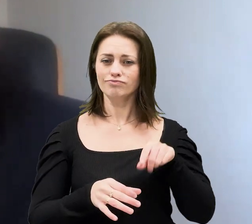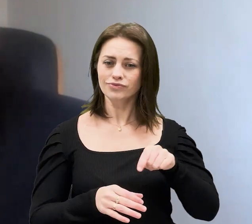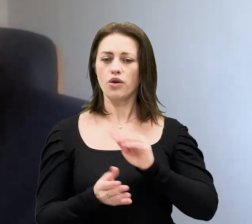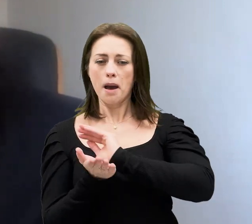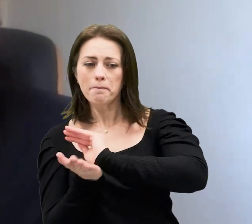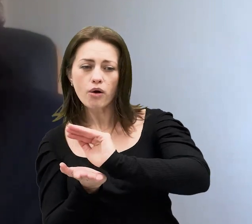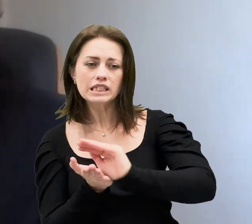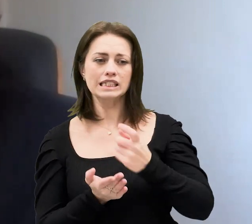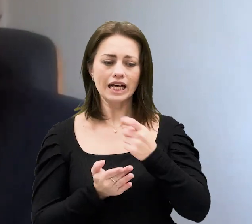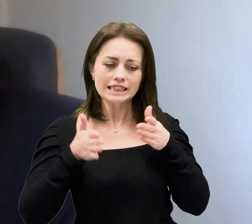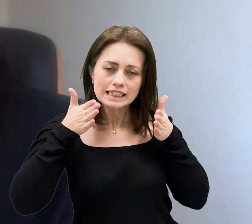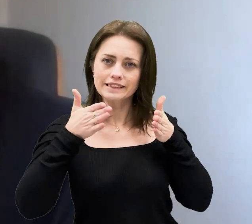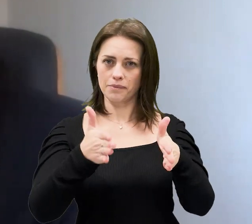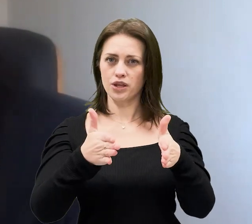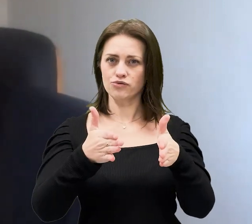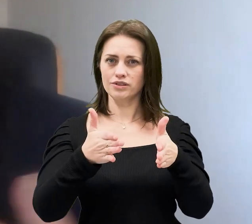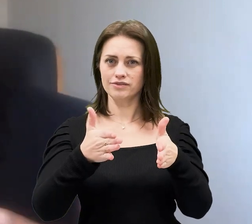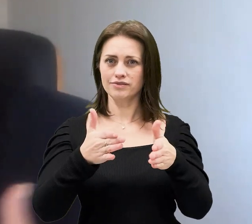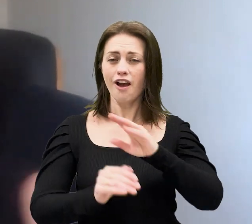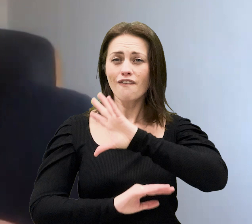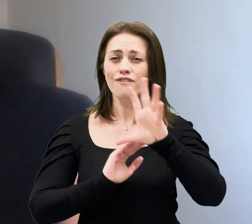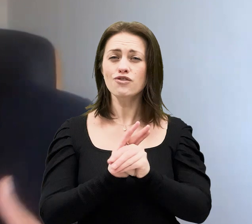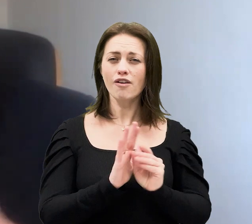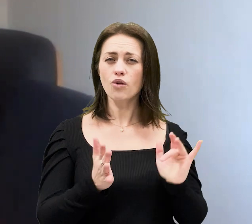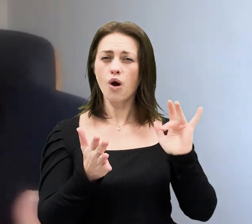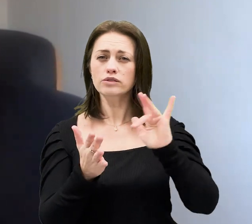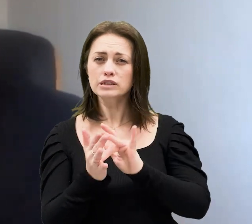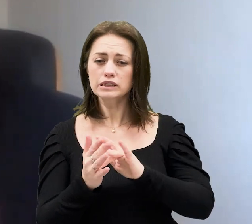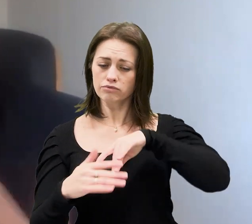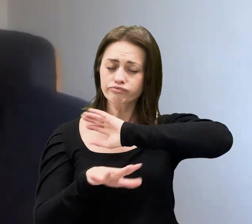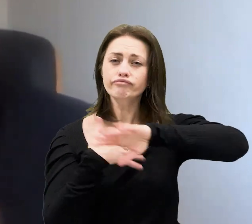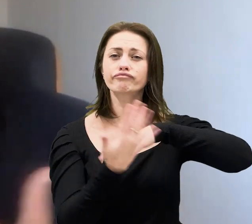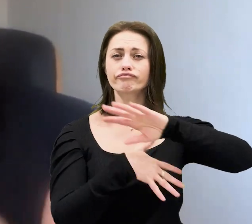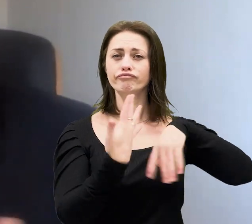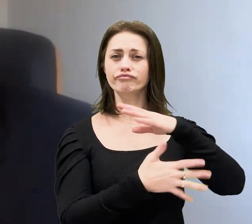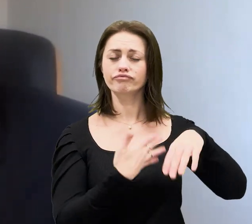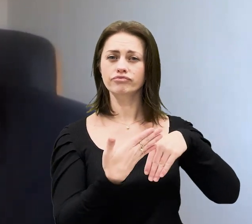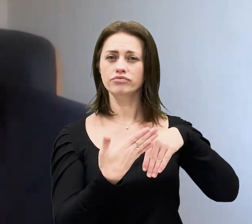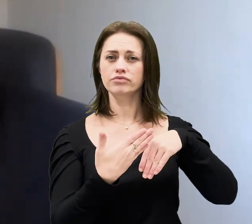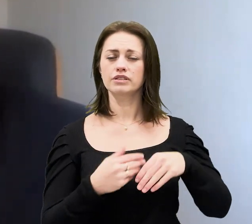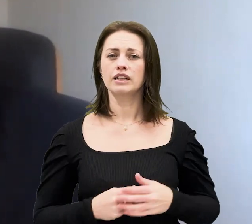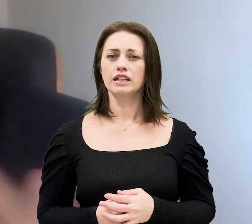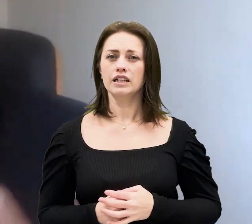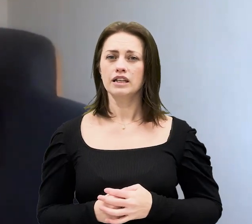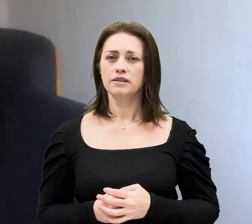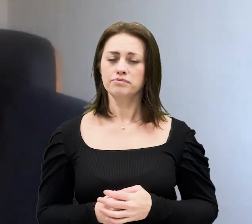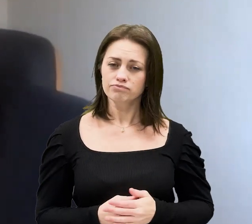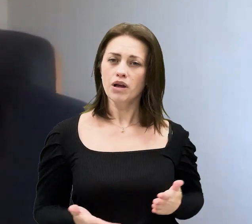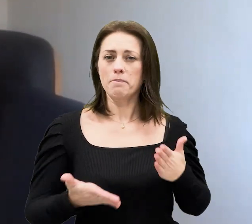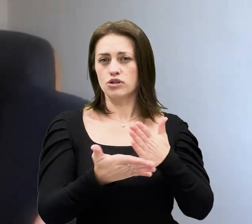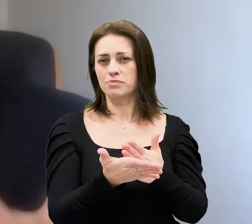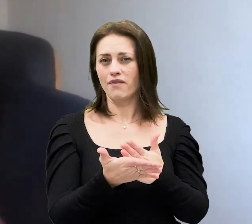that's the message I would like to focus on. So all of these goals are kind of combined, some way contributes together for me. You know, in